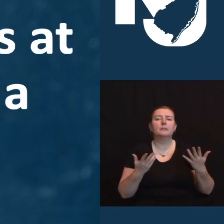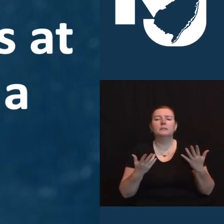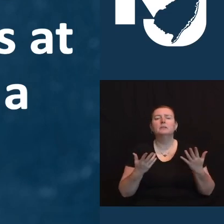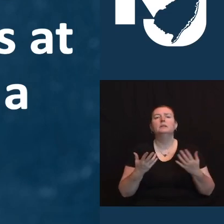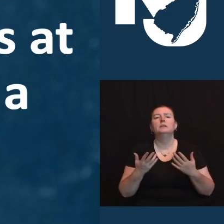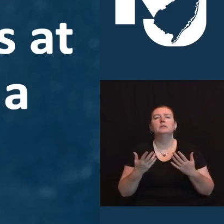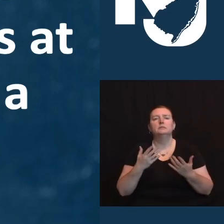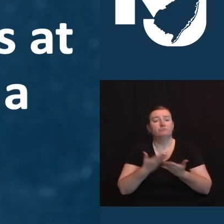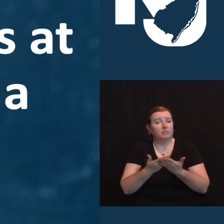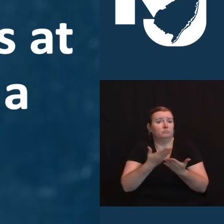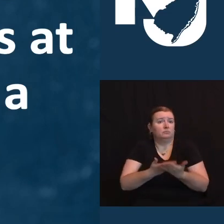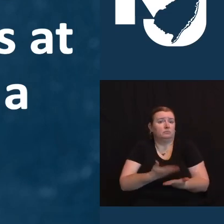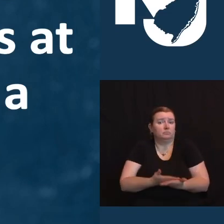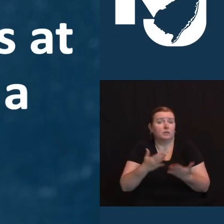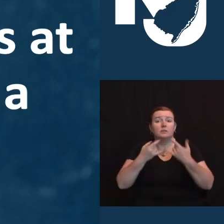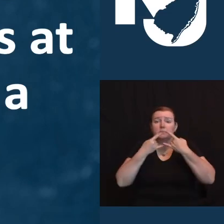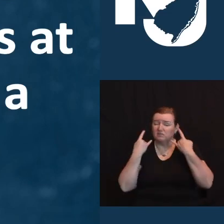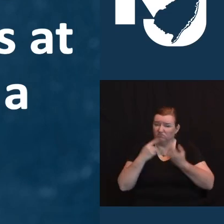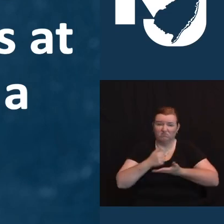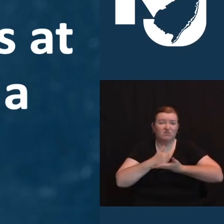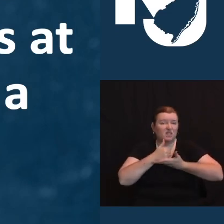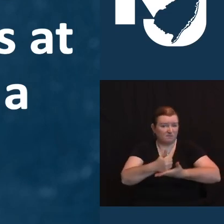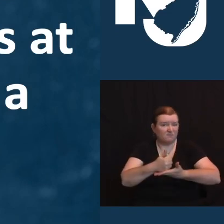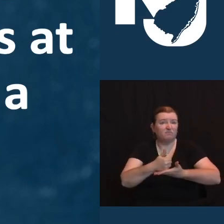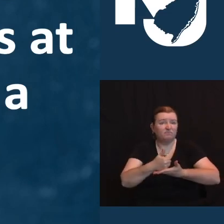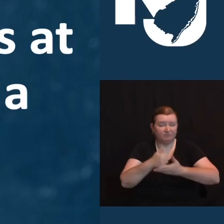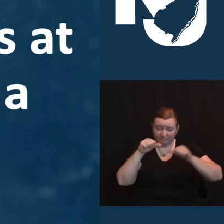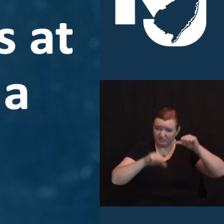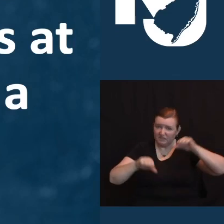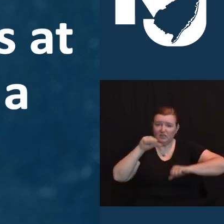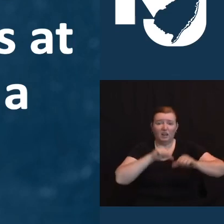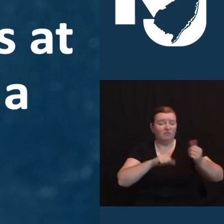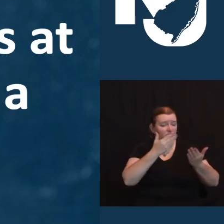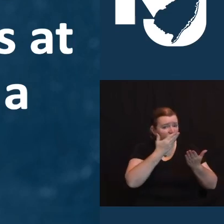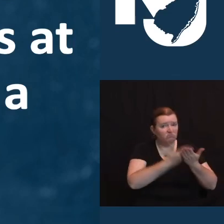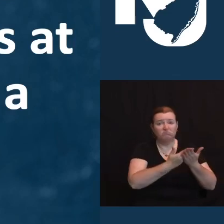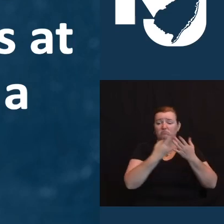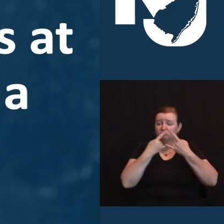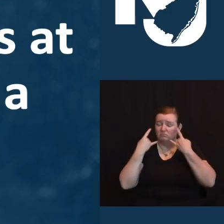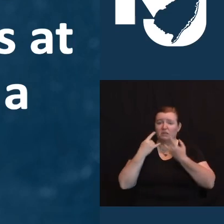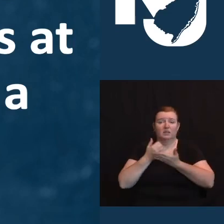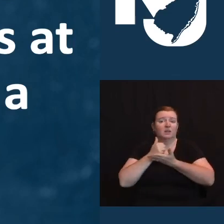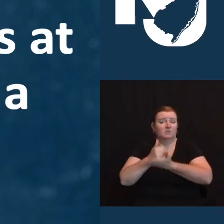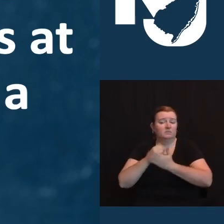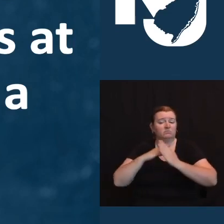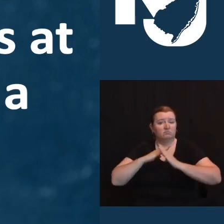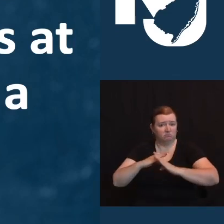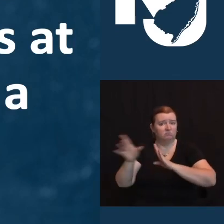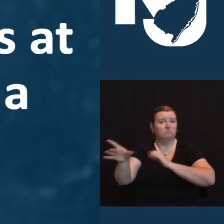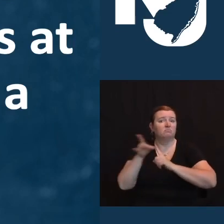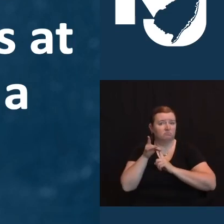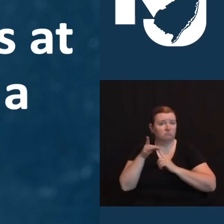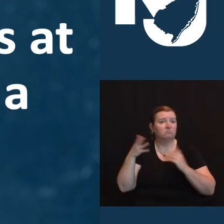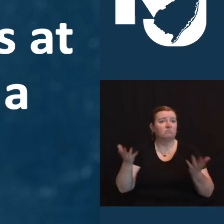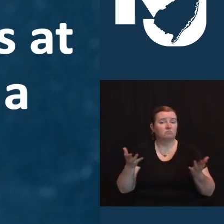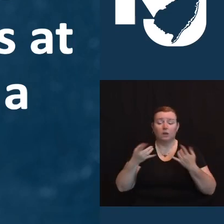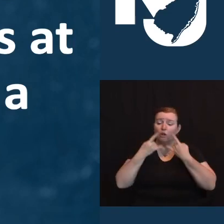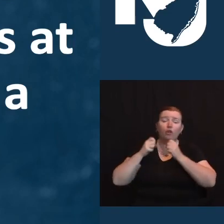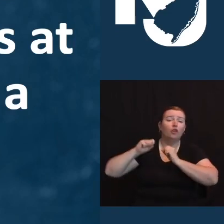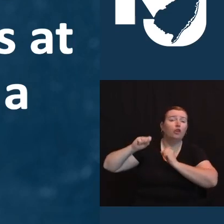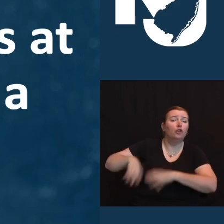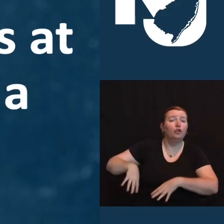more clear in terms of the prophylactic value that it has, but our numbers have deteriorated. And a school is not immune